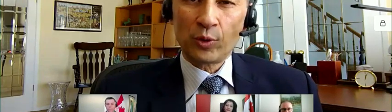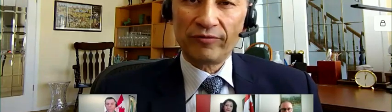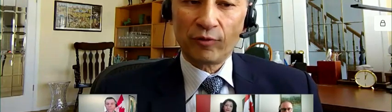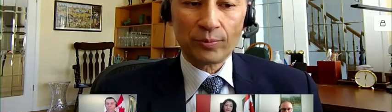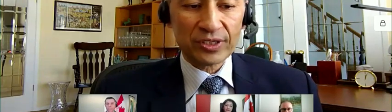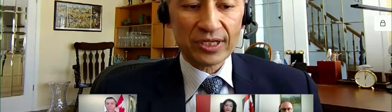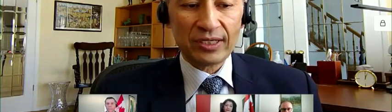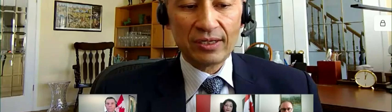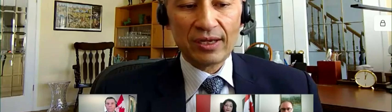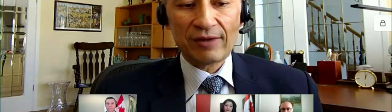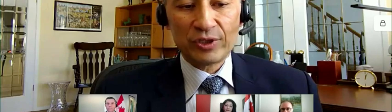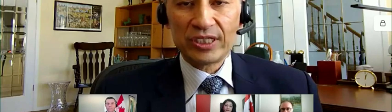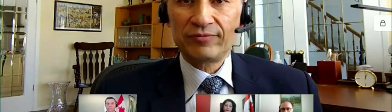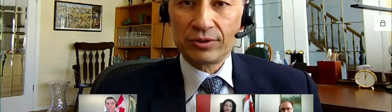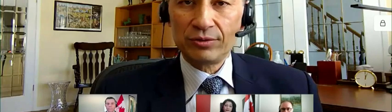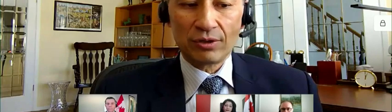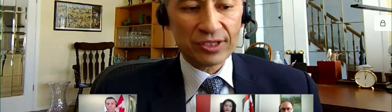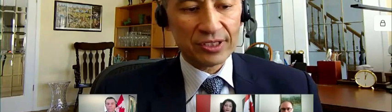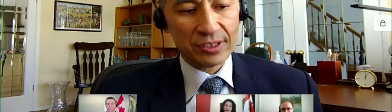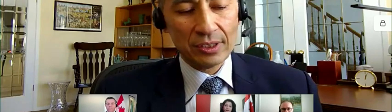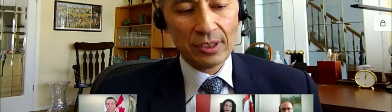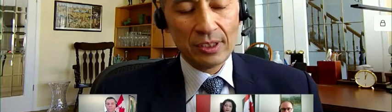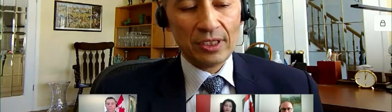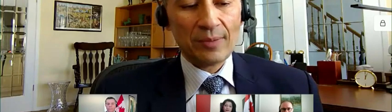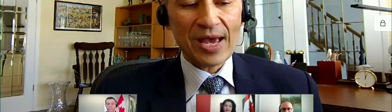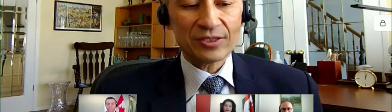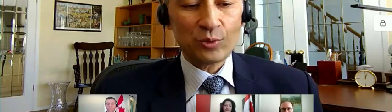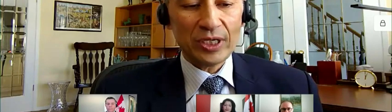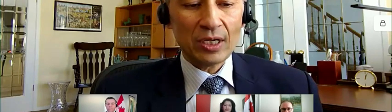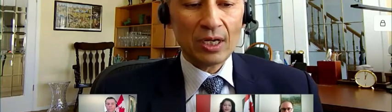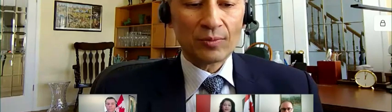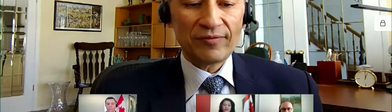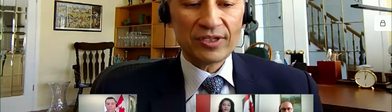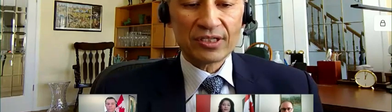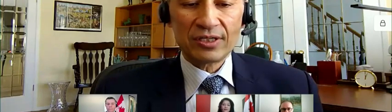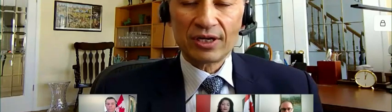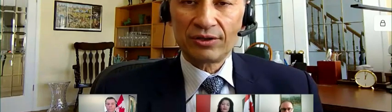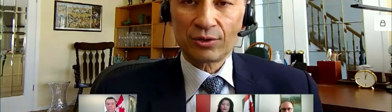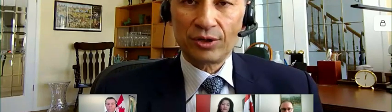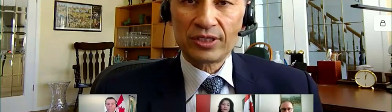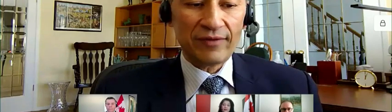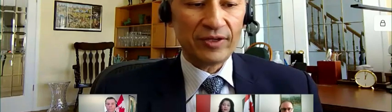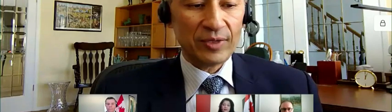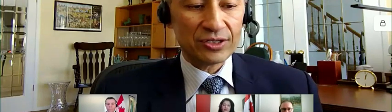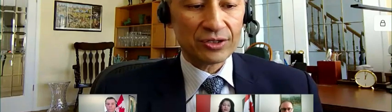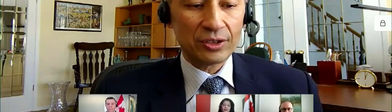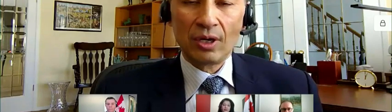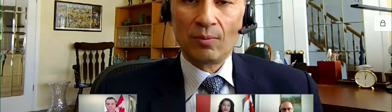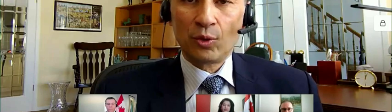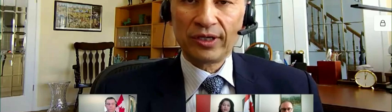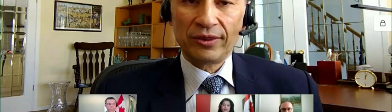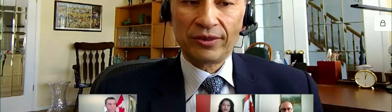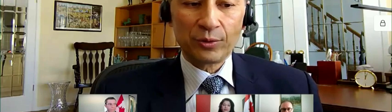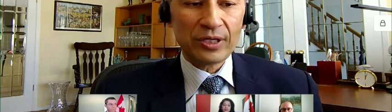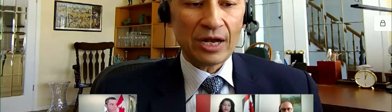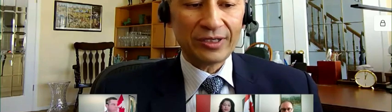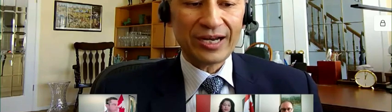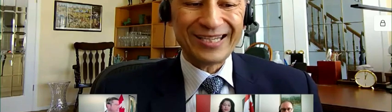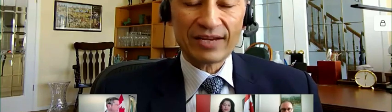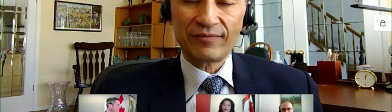and 1.4% have received two doses. In the past week, provinces and territories have administered more